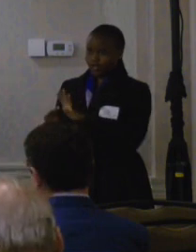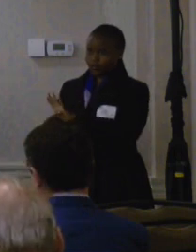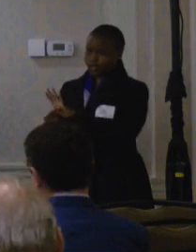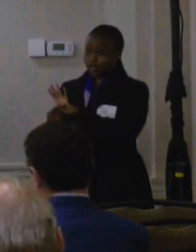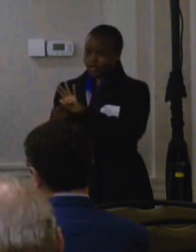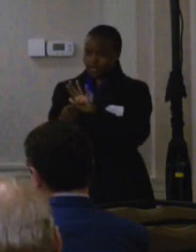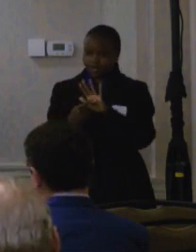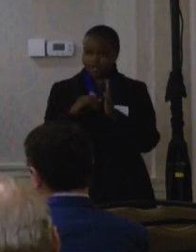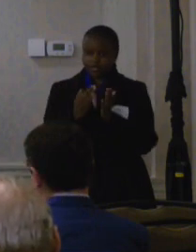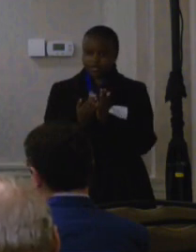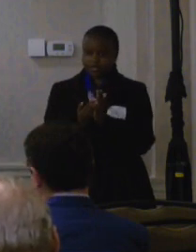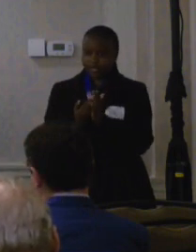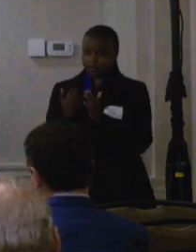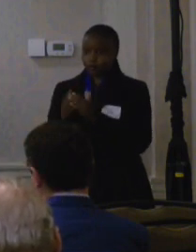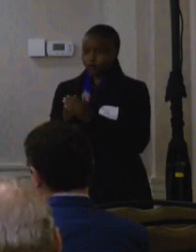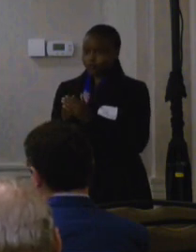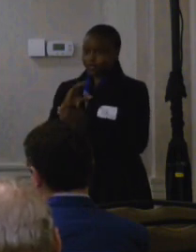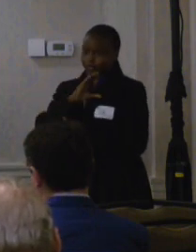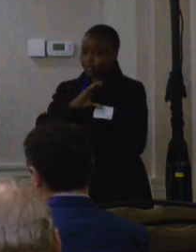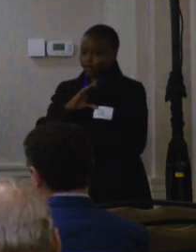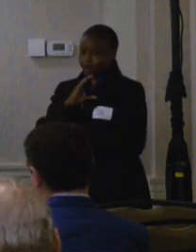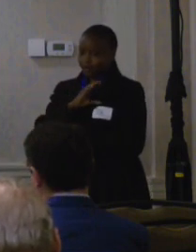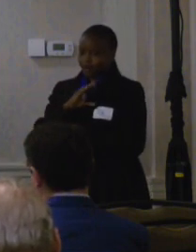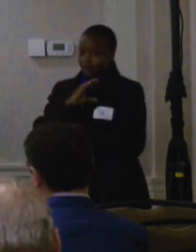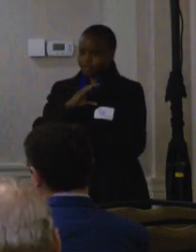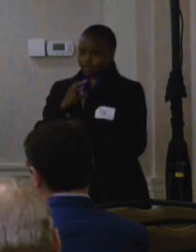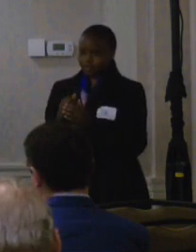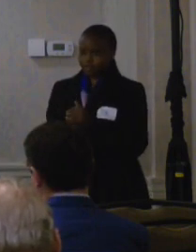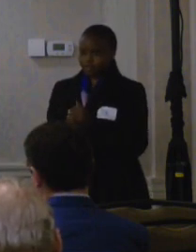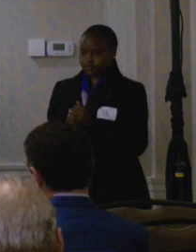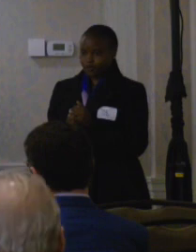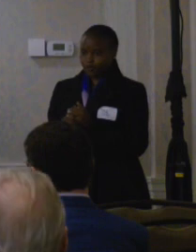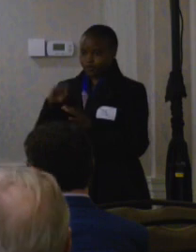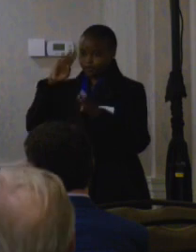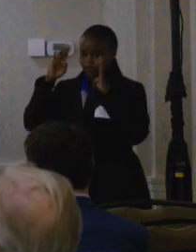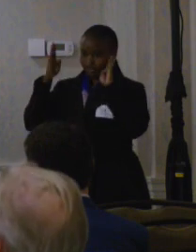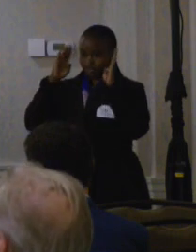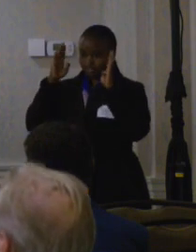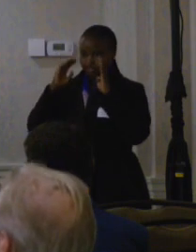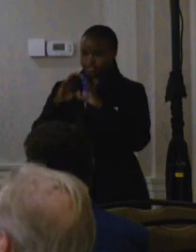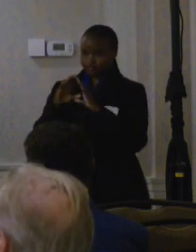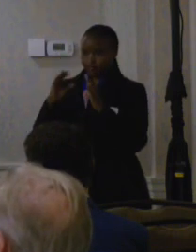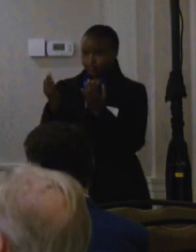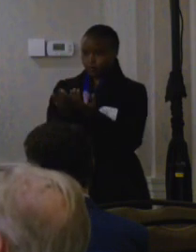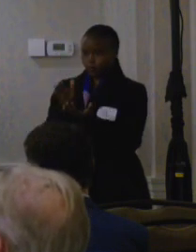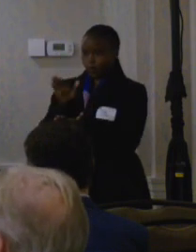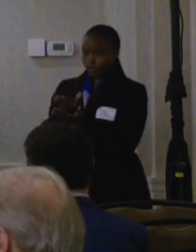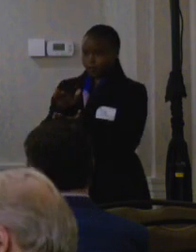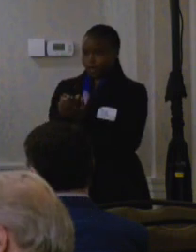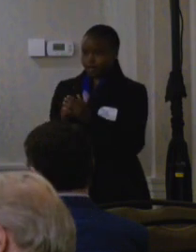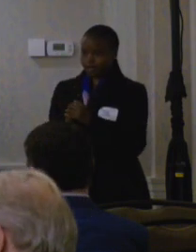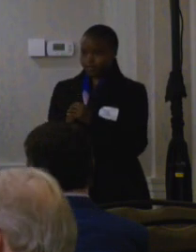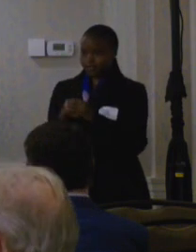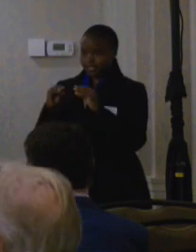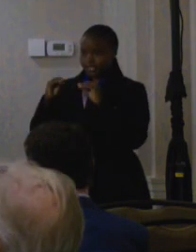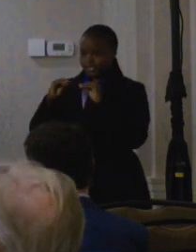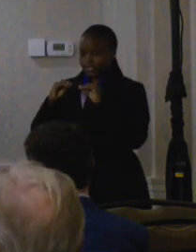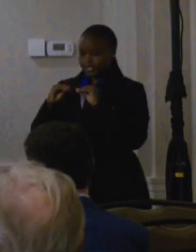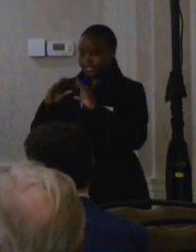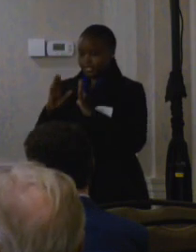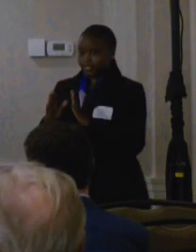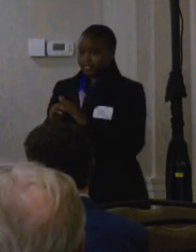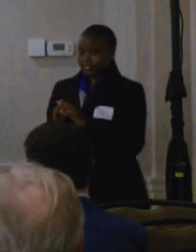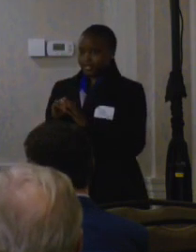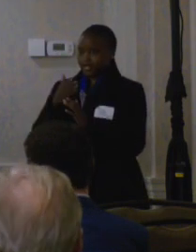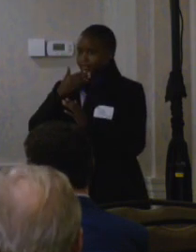some of the main characters of this initiative of the World Bank. Teachers are